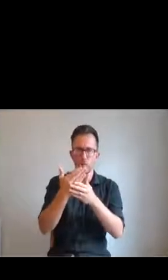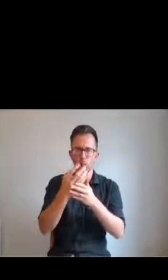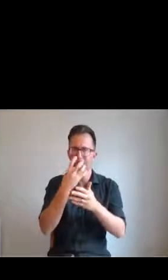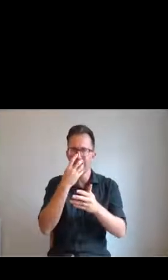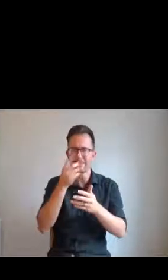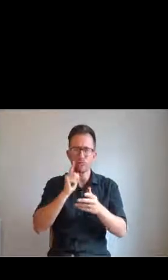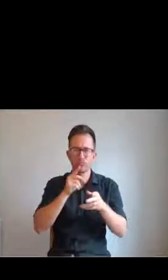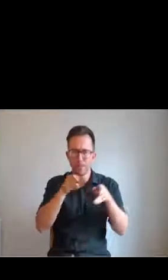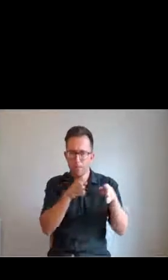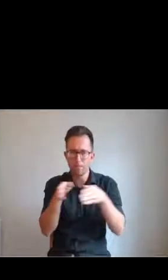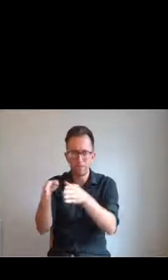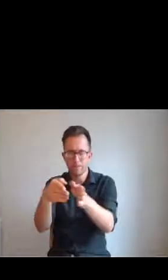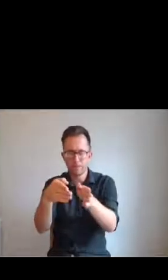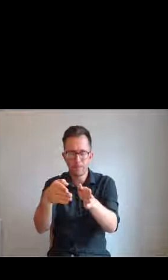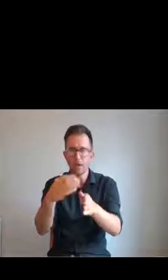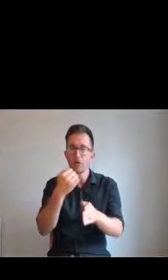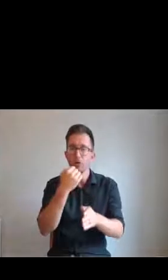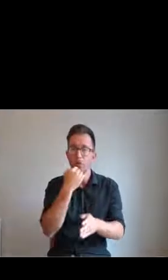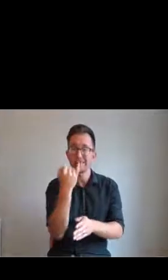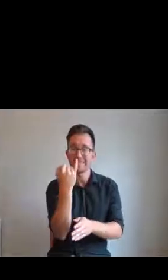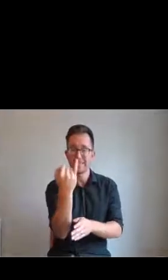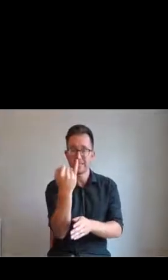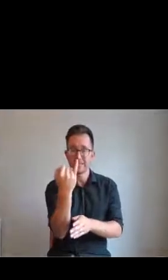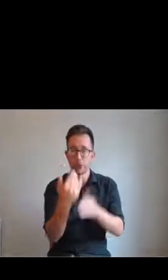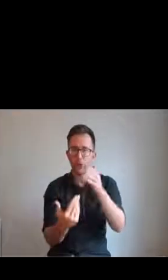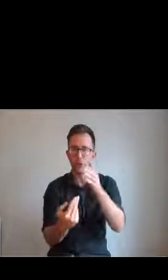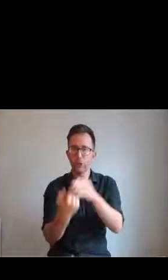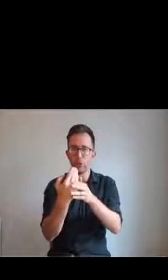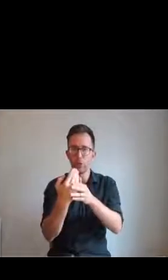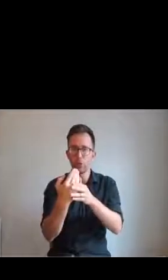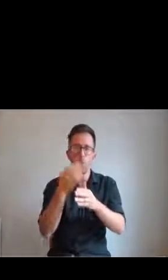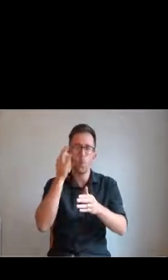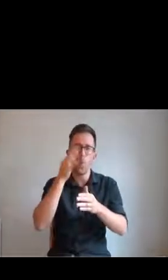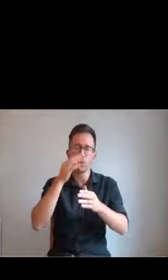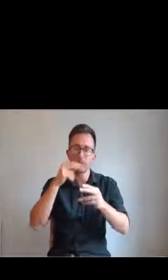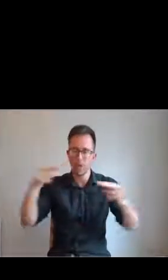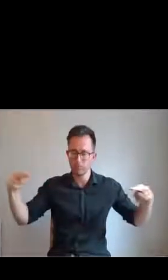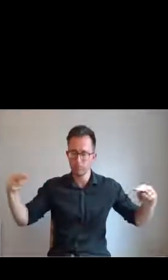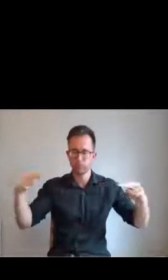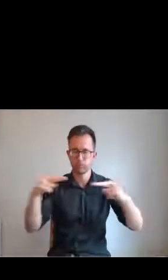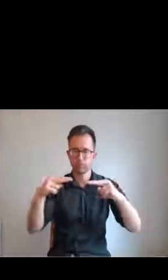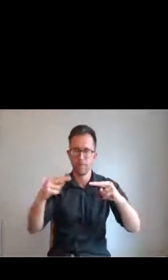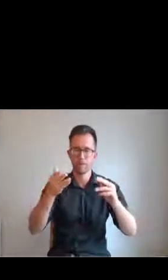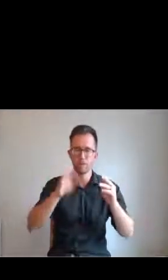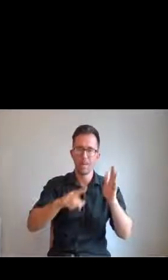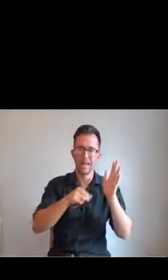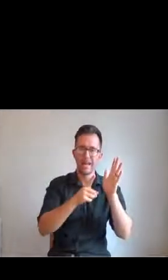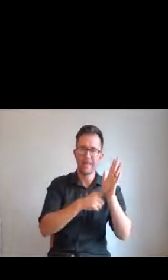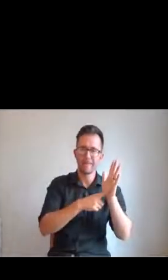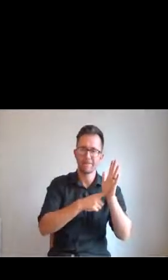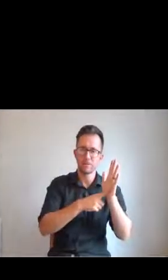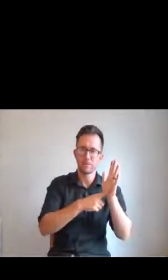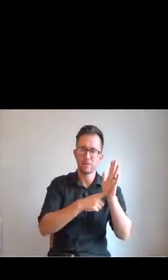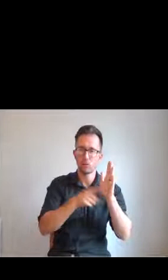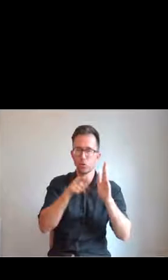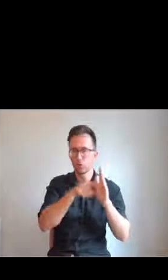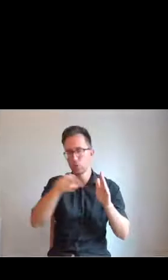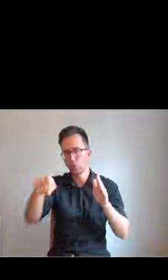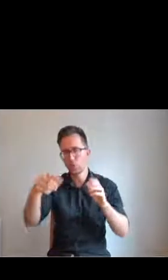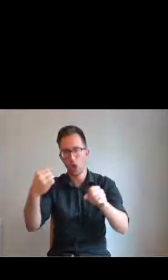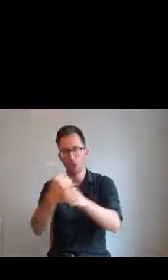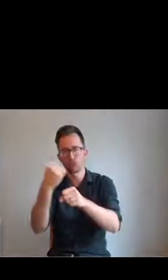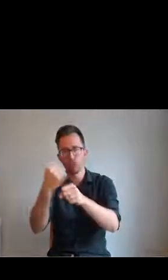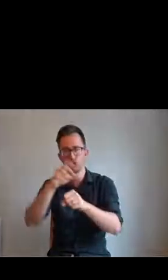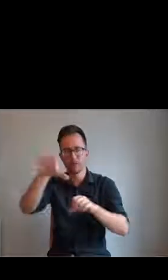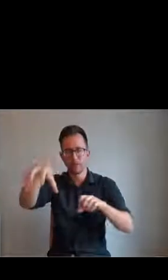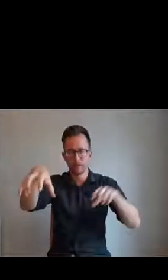Point 6 in particular shows the new alignment to connect the water supply from Linford borehole to the construction site and the tunnel boring